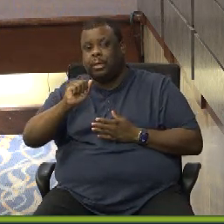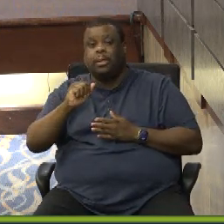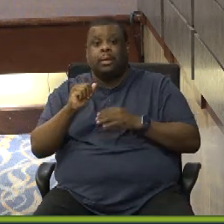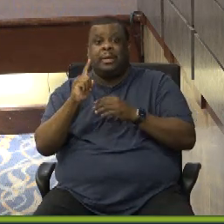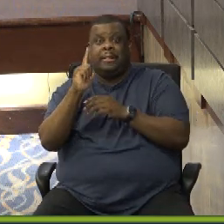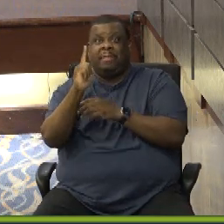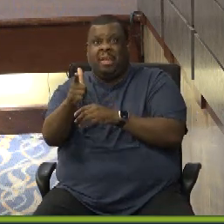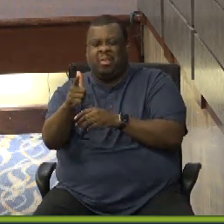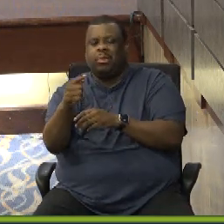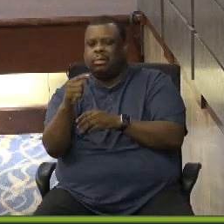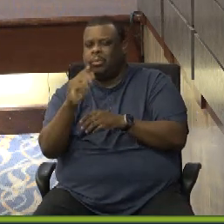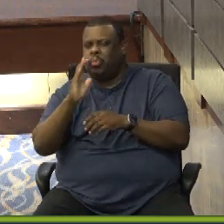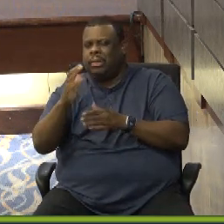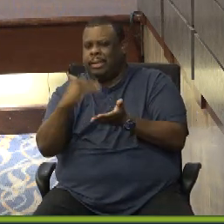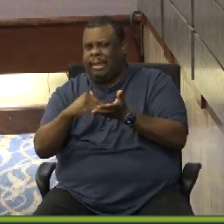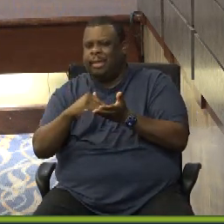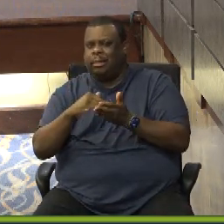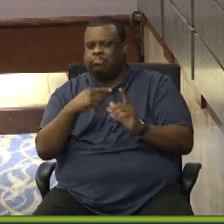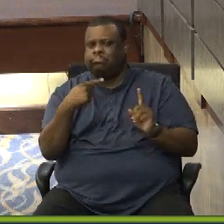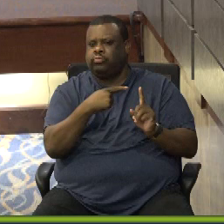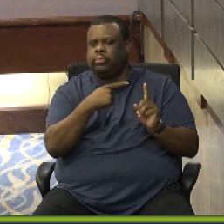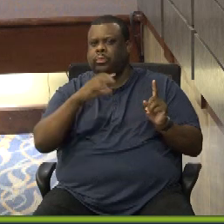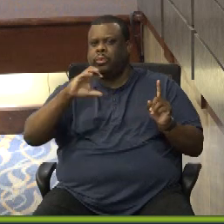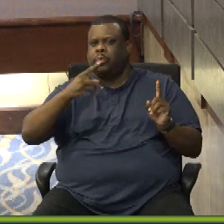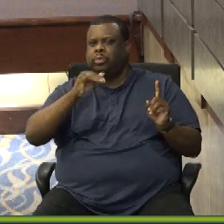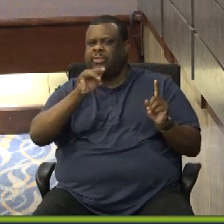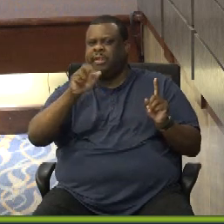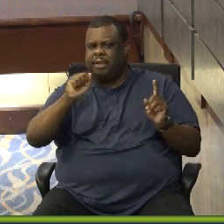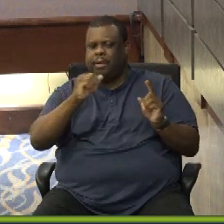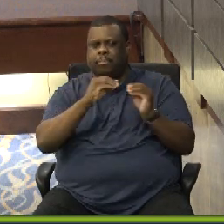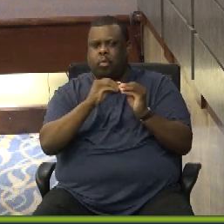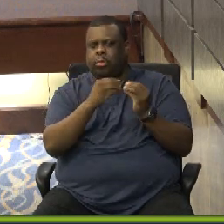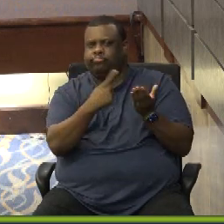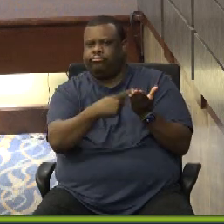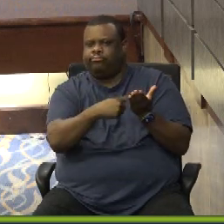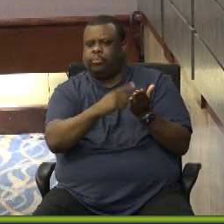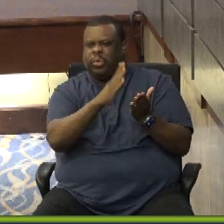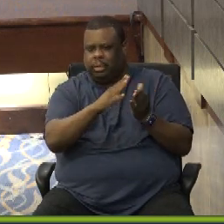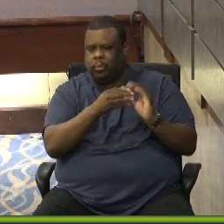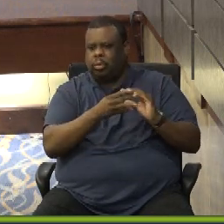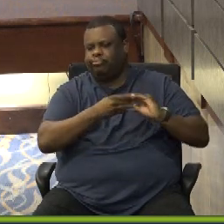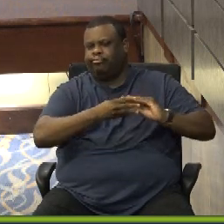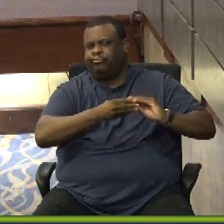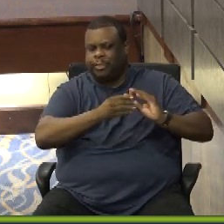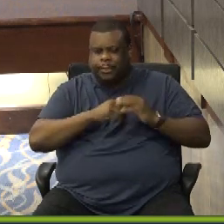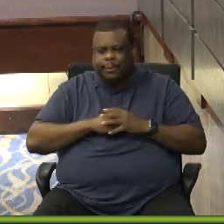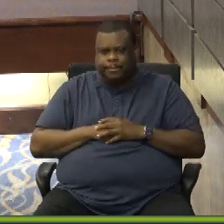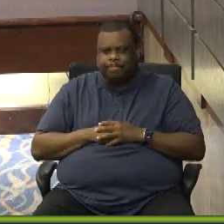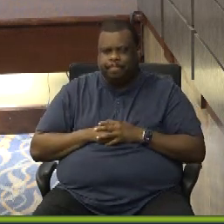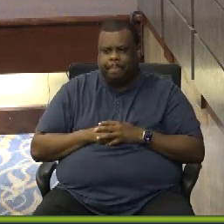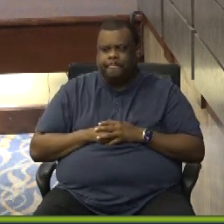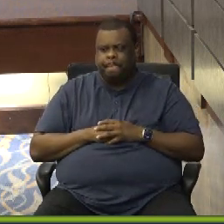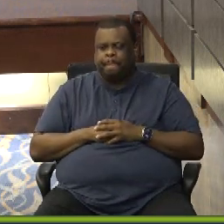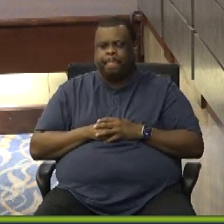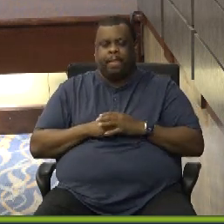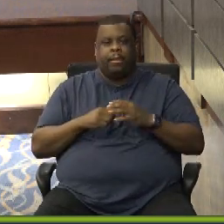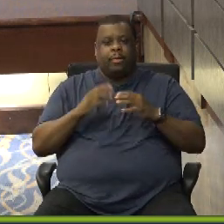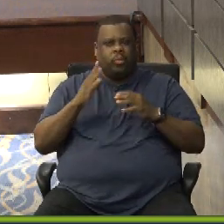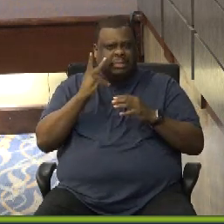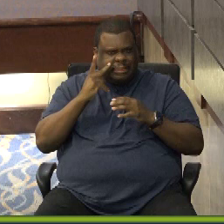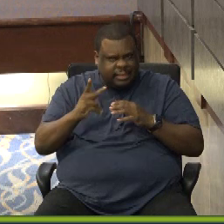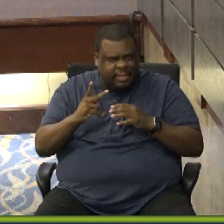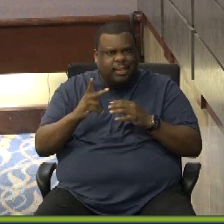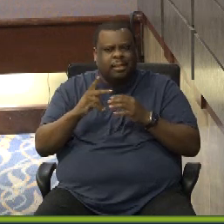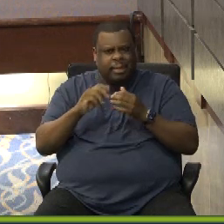again. First, I wanted to give you guys a little bit of foundations for the visual work that we did, and then we'll see how that kind of can come together with some of